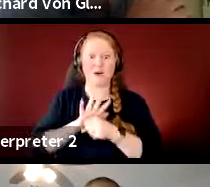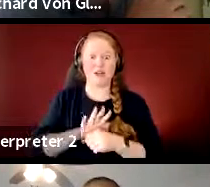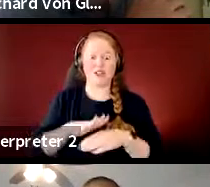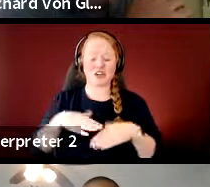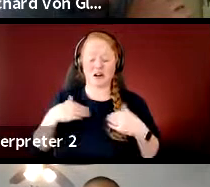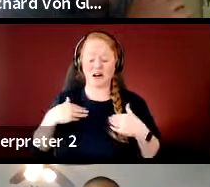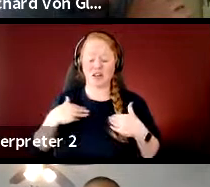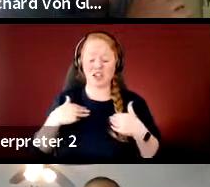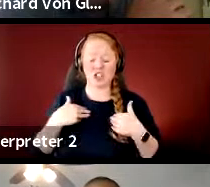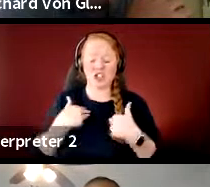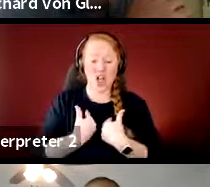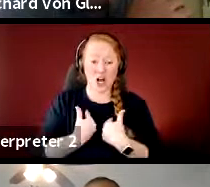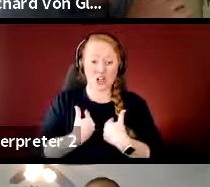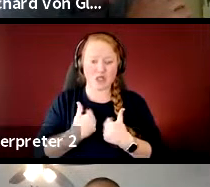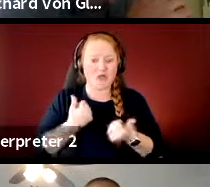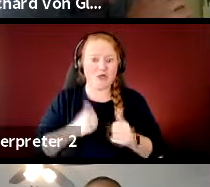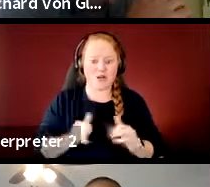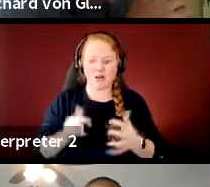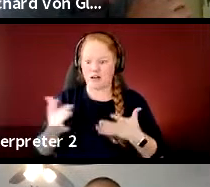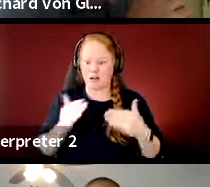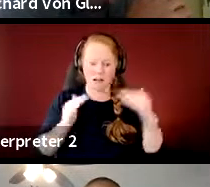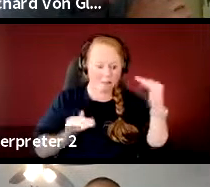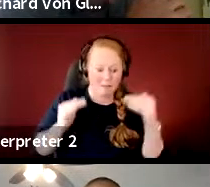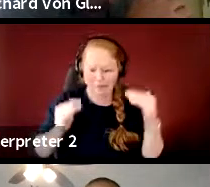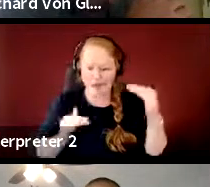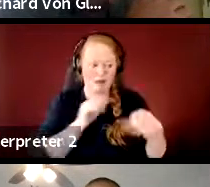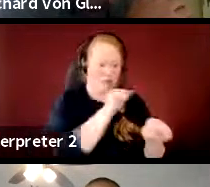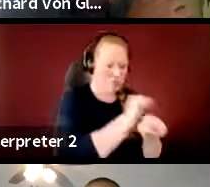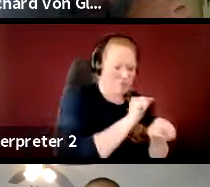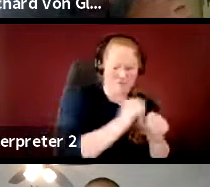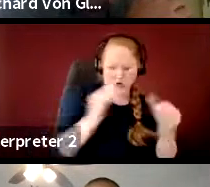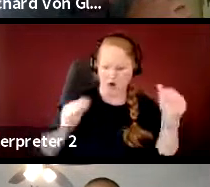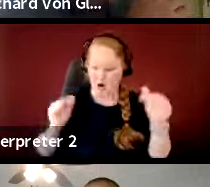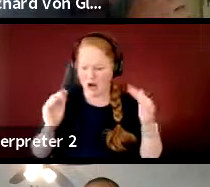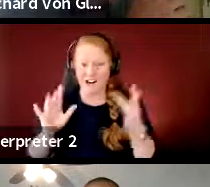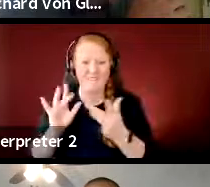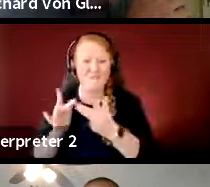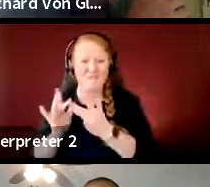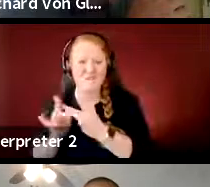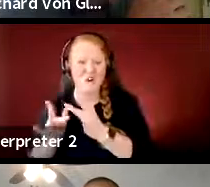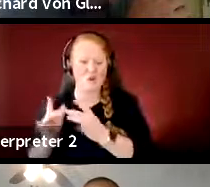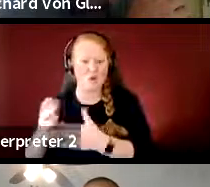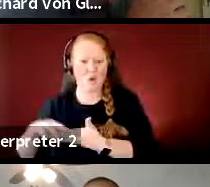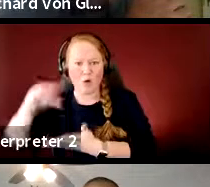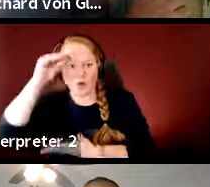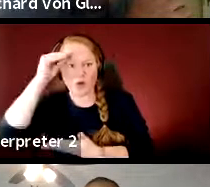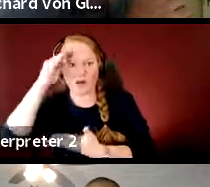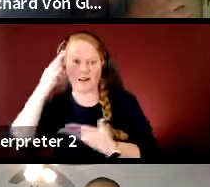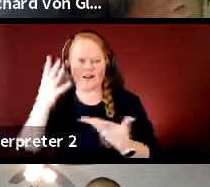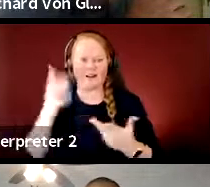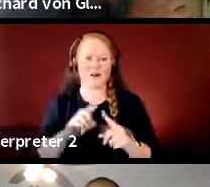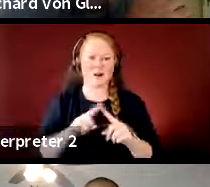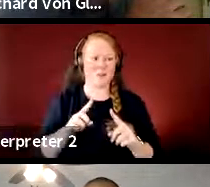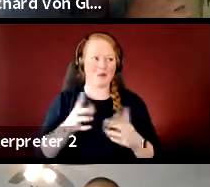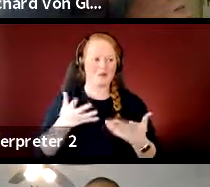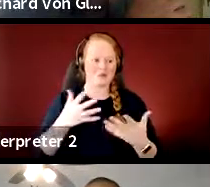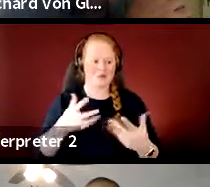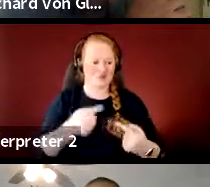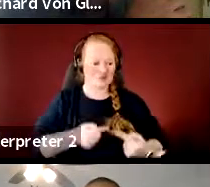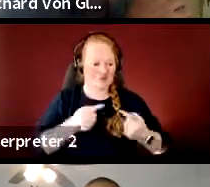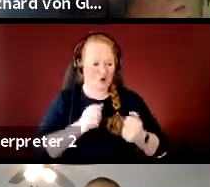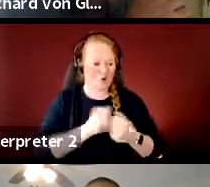and virtual learning, but still it feels like our country and state and city does not warrant our needs as a